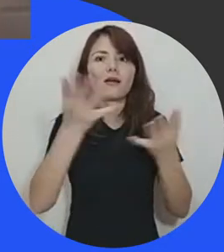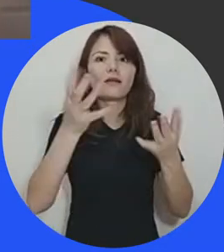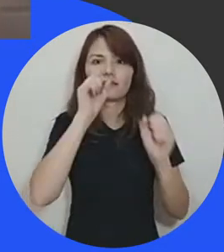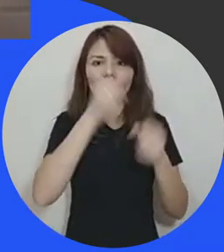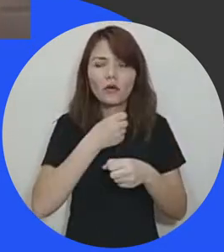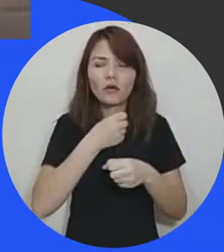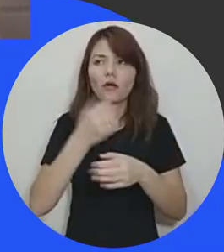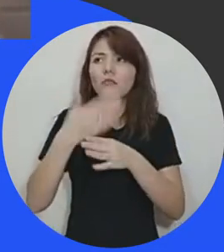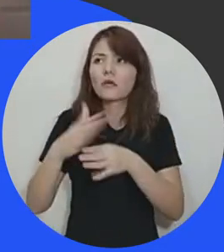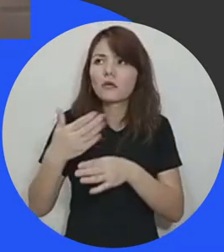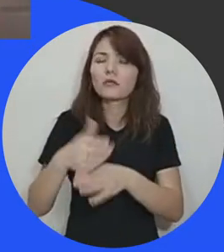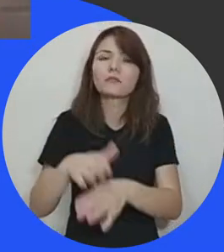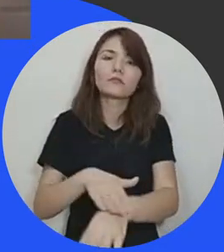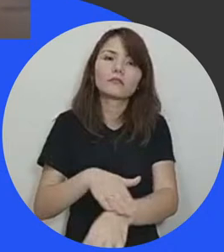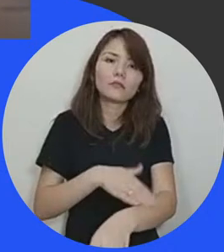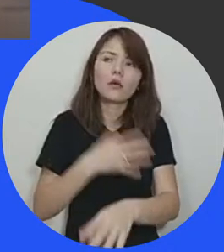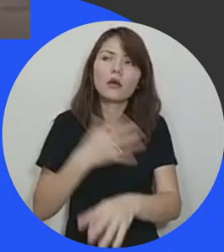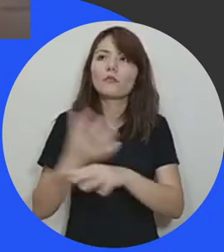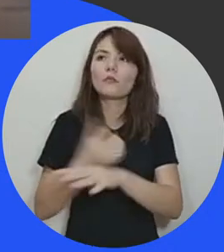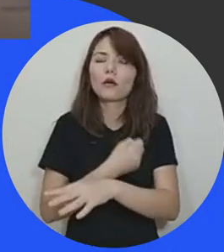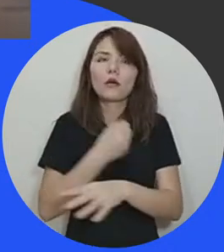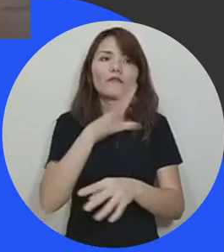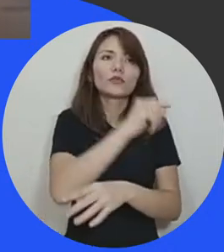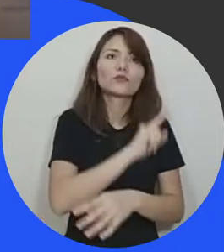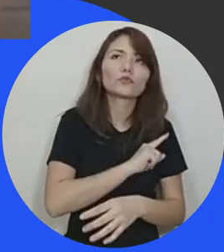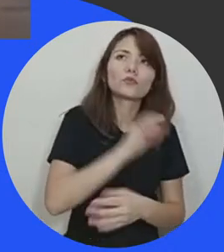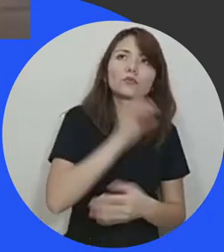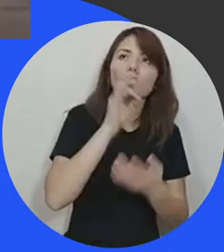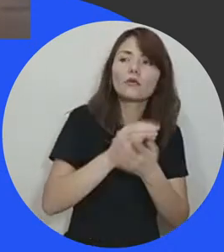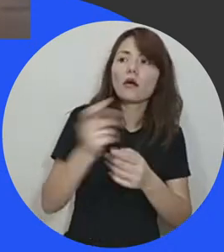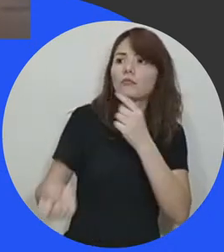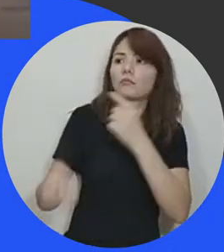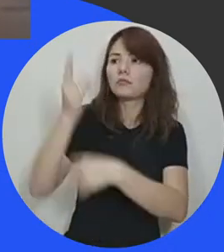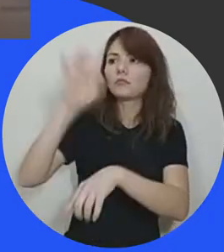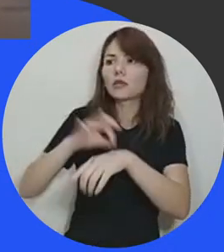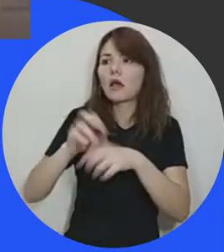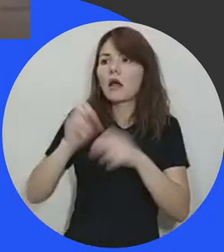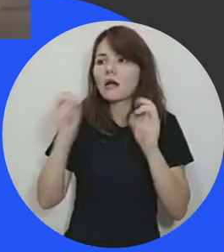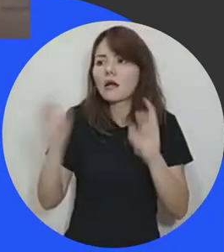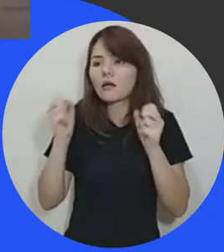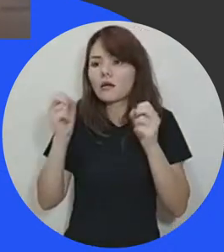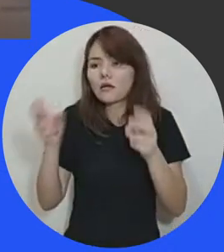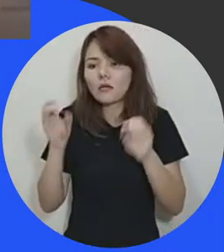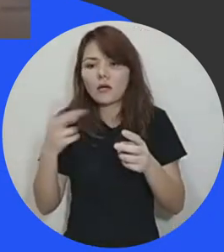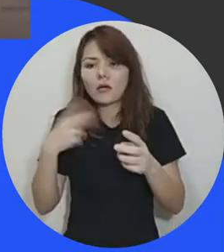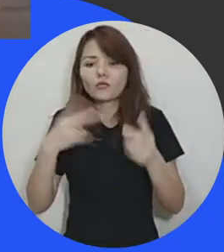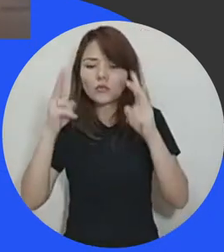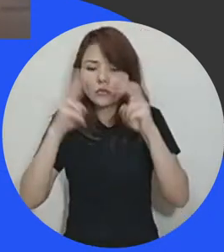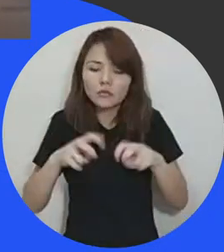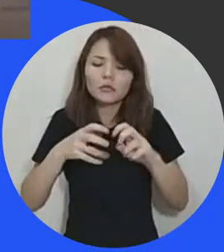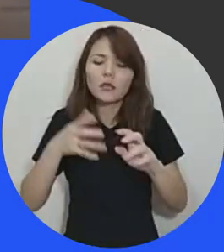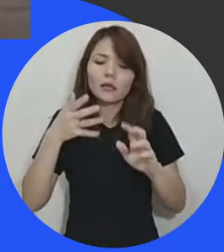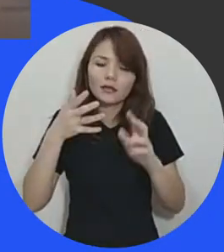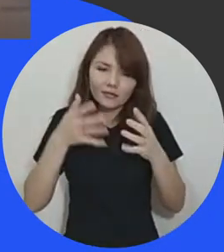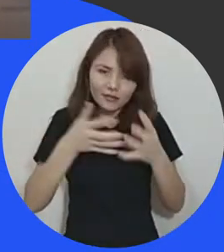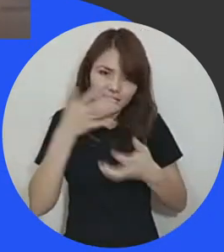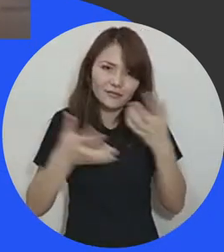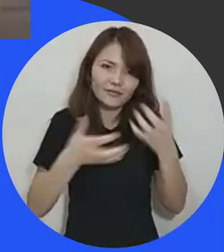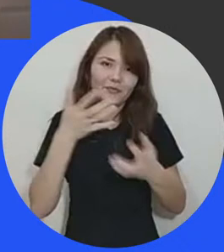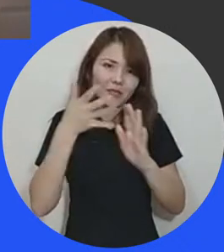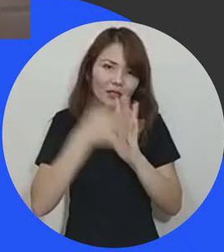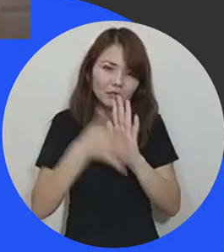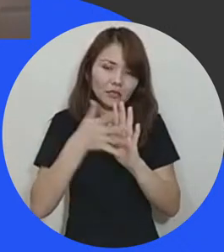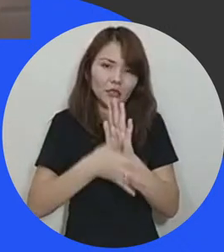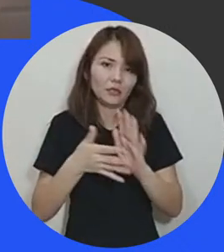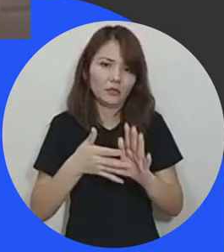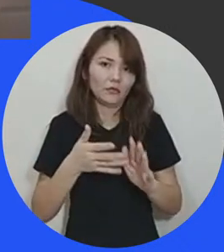the outbreak, and also being able to do the sort of research that has to be done to really beat this thing. And how